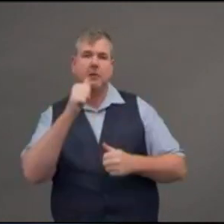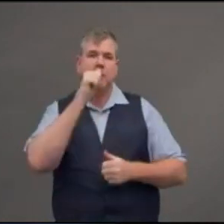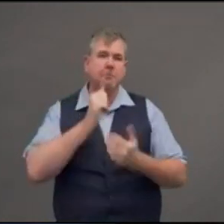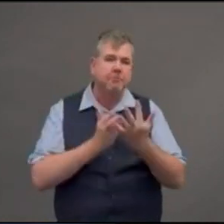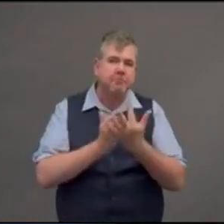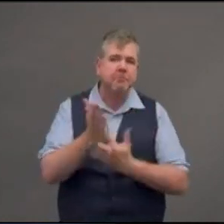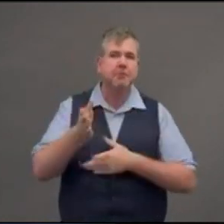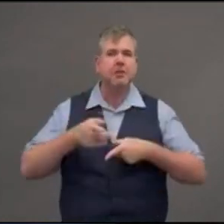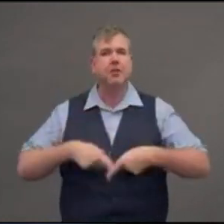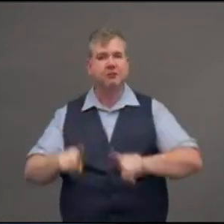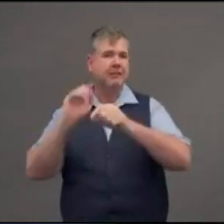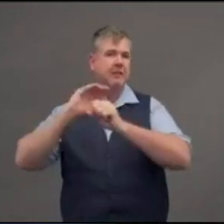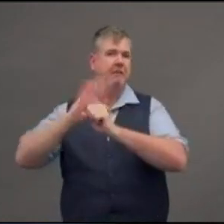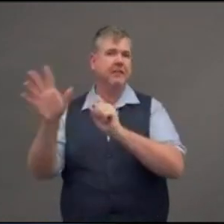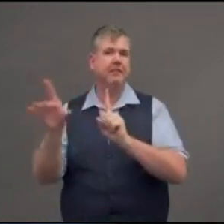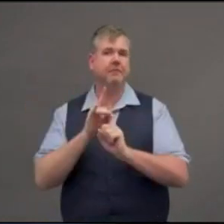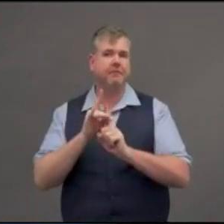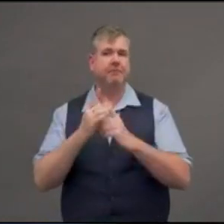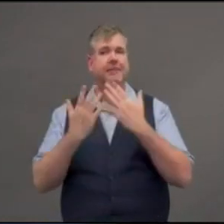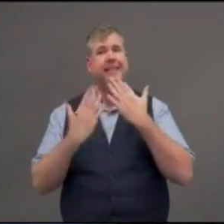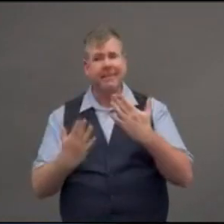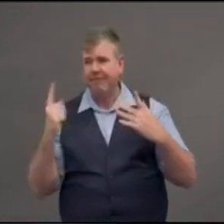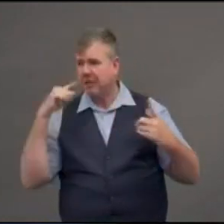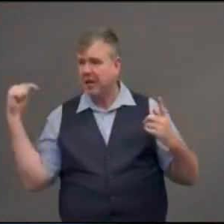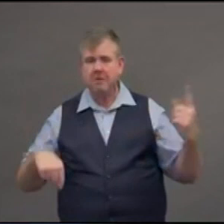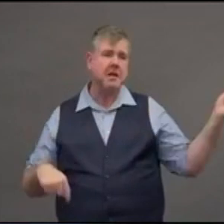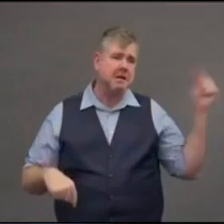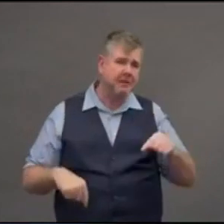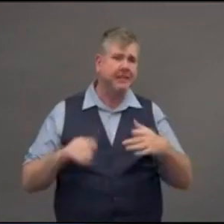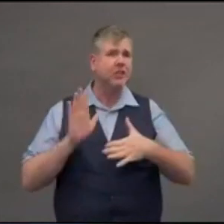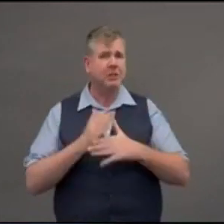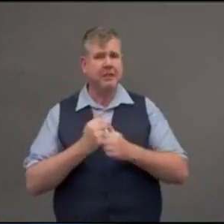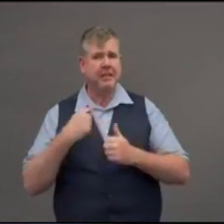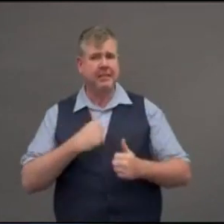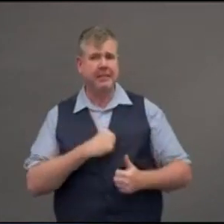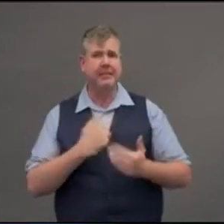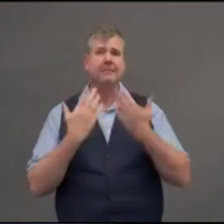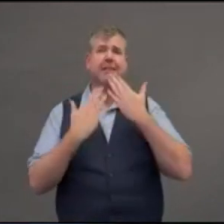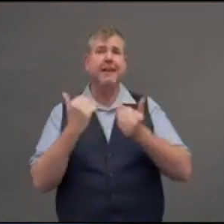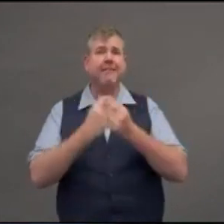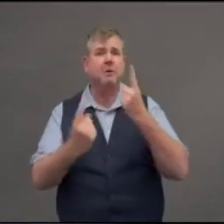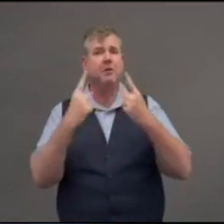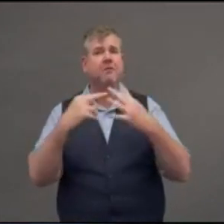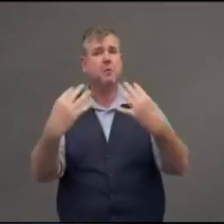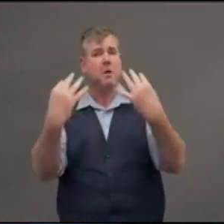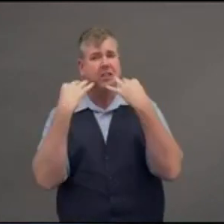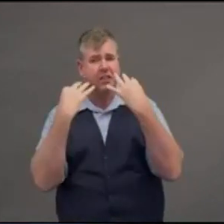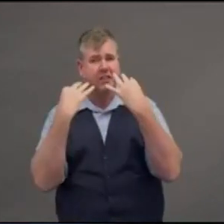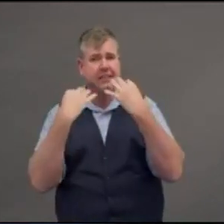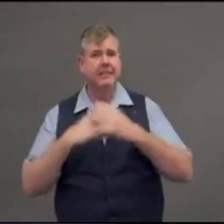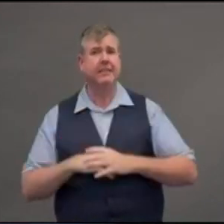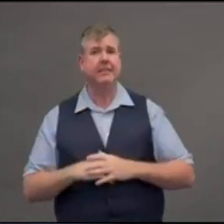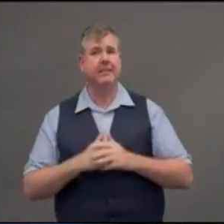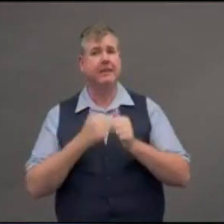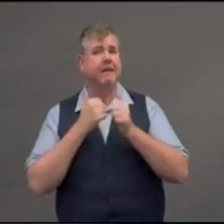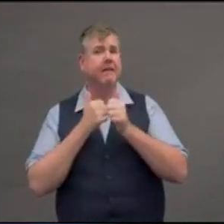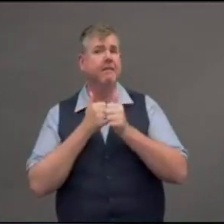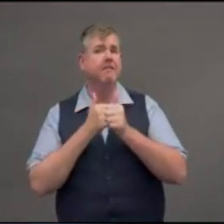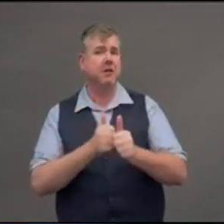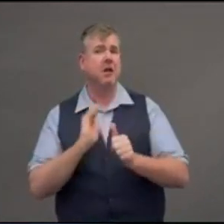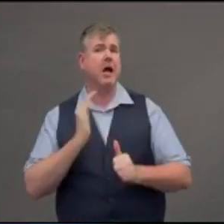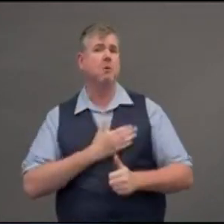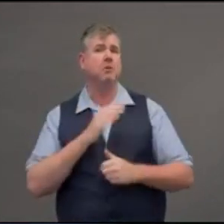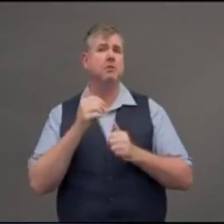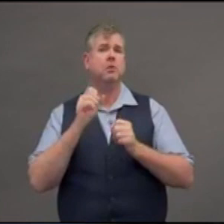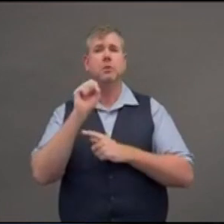your stories today. And thank you everyone for watching. Of course, stay in touch. Follow our social media websites